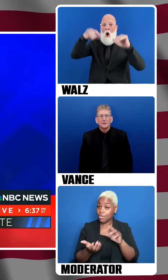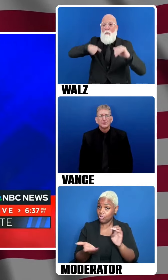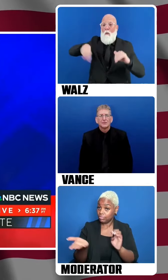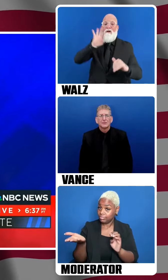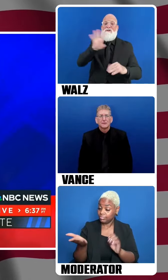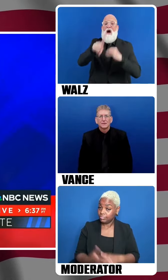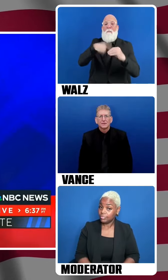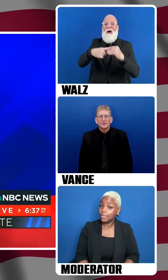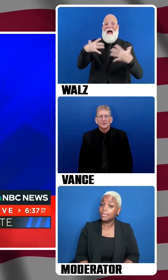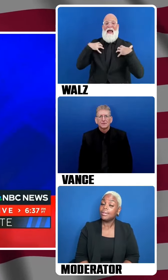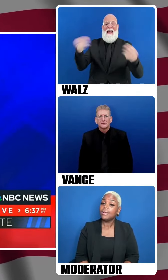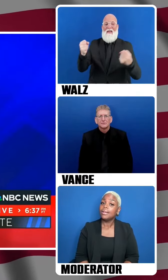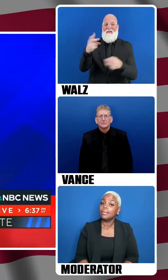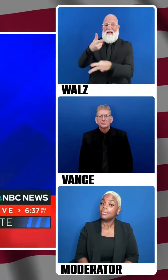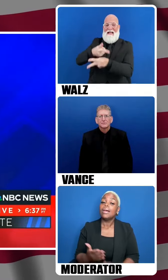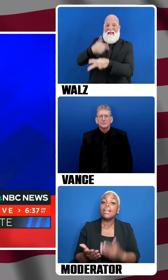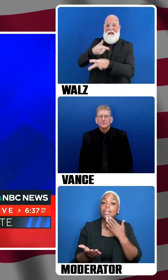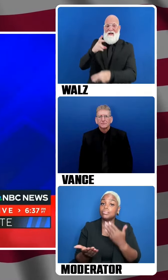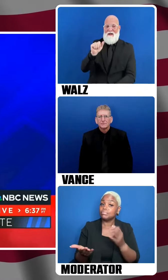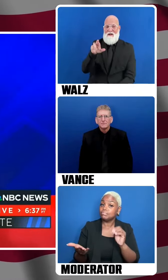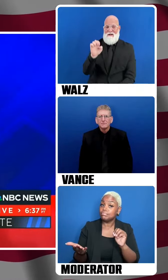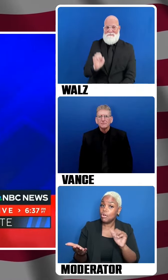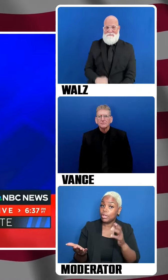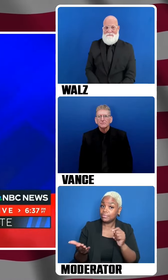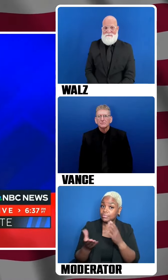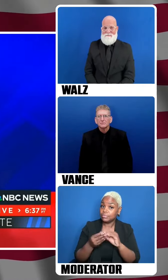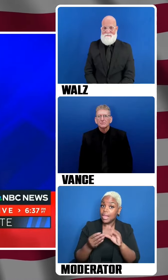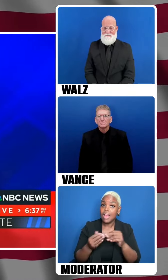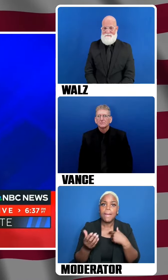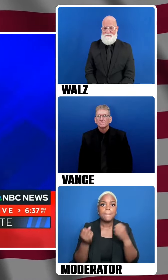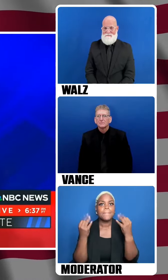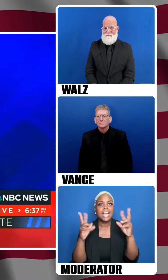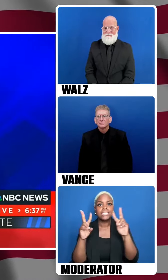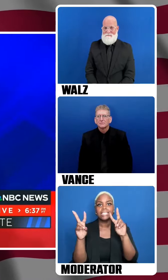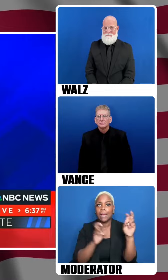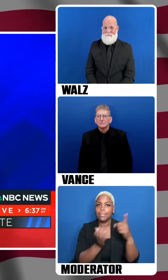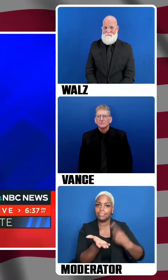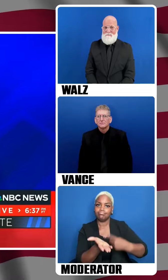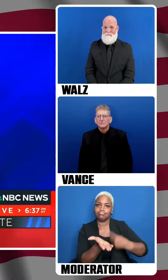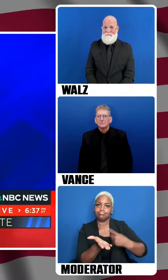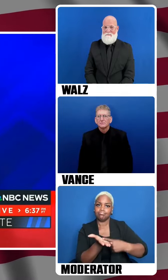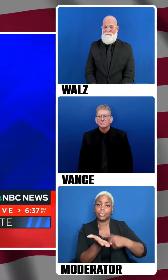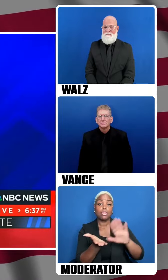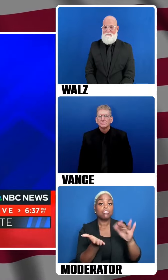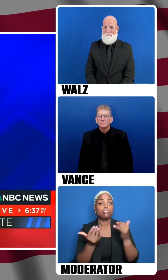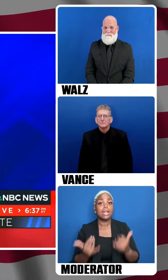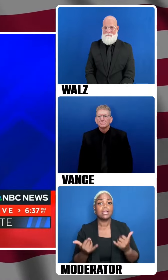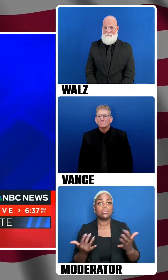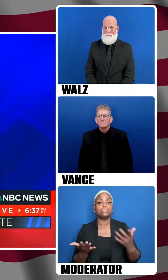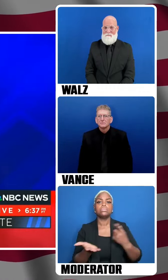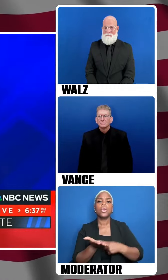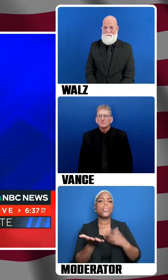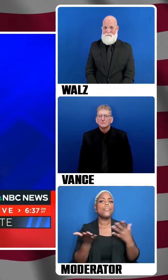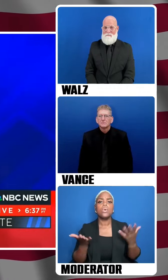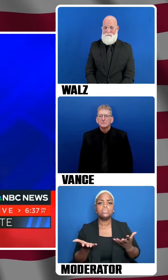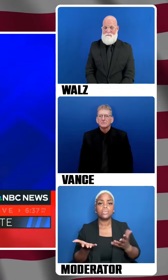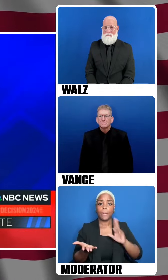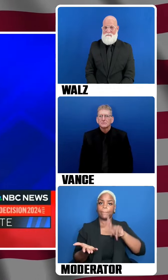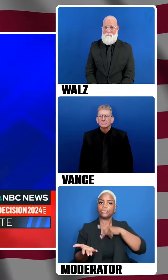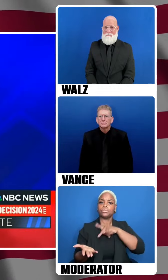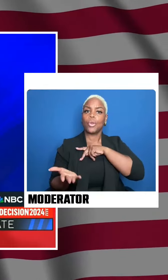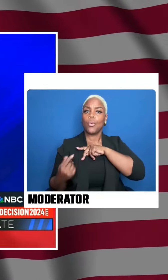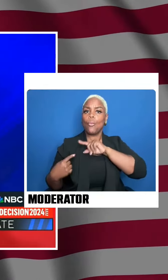to ahead, gentlemen, on many topics. But right now, I want to talk about personal qualifications. The vice president is often